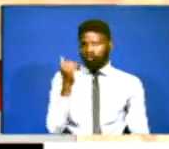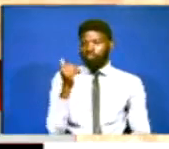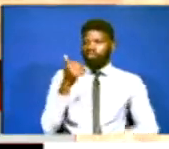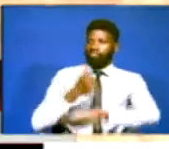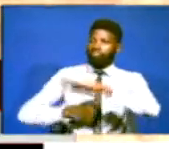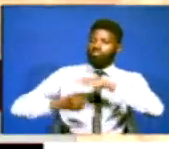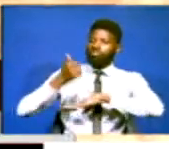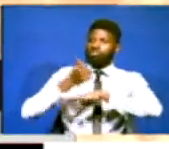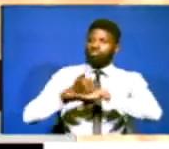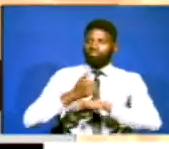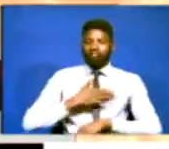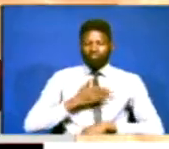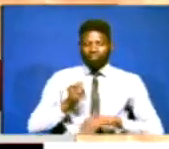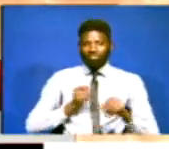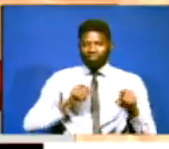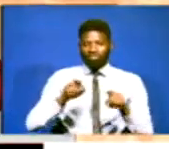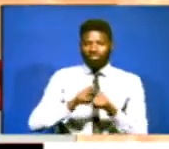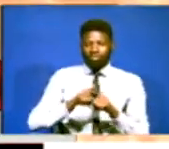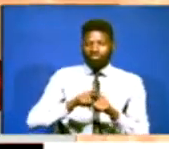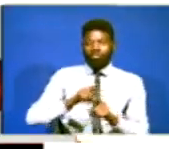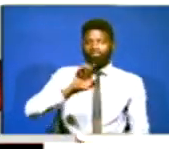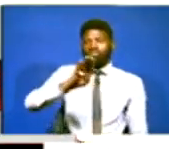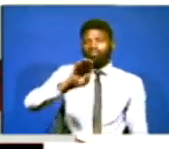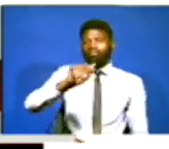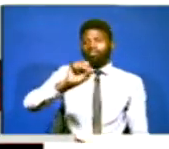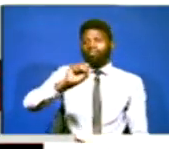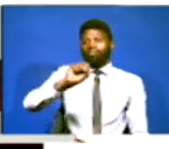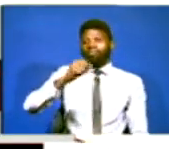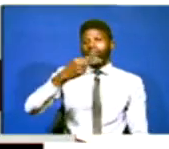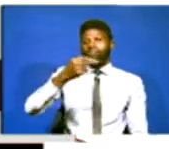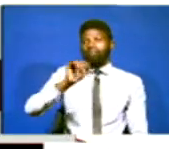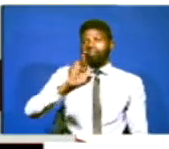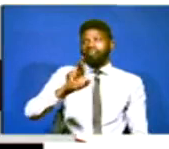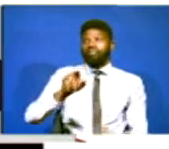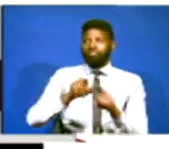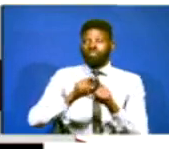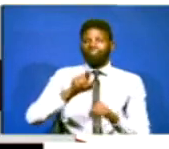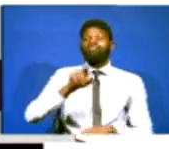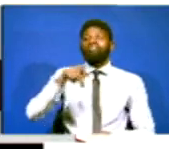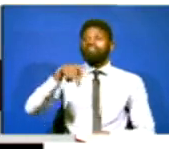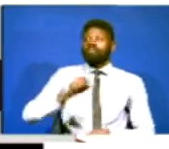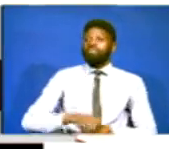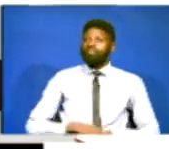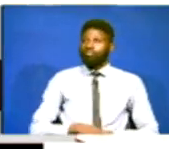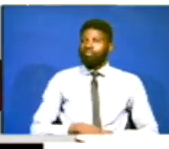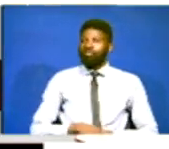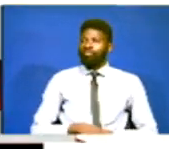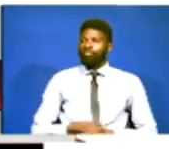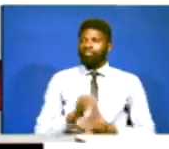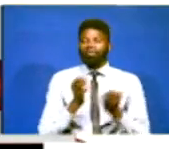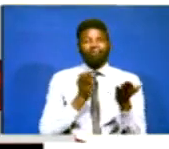sister Muhammad Bashir as a PS to serve the great people of Kenya. Not only